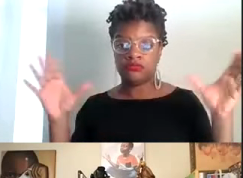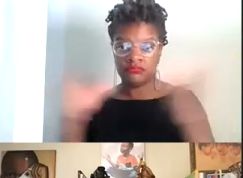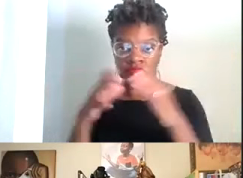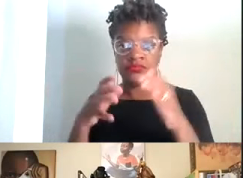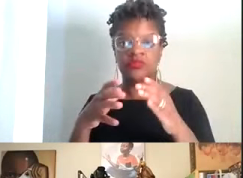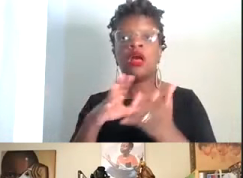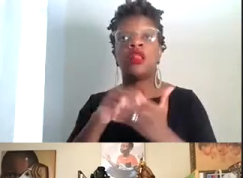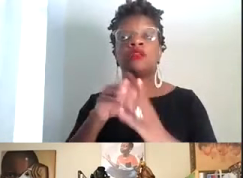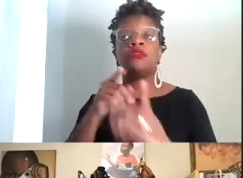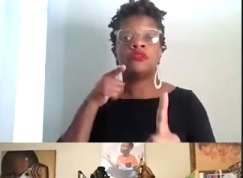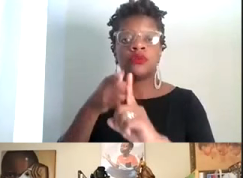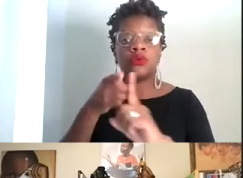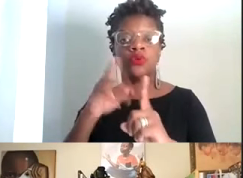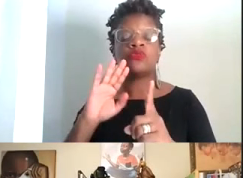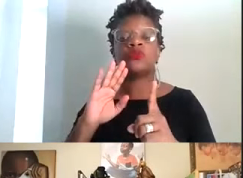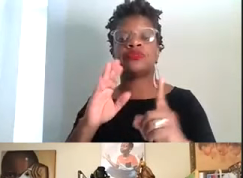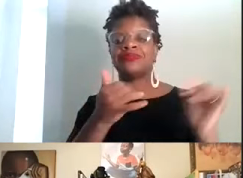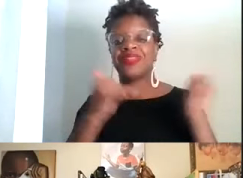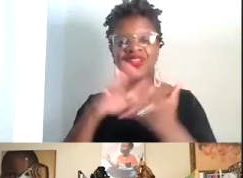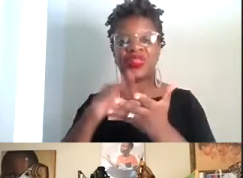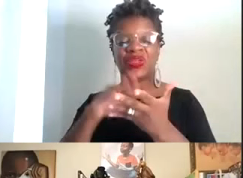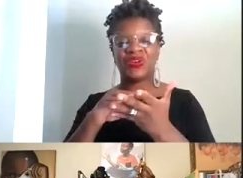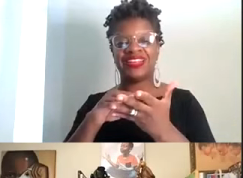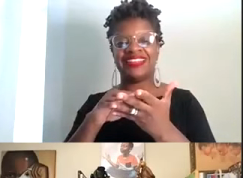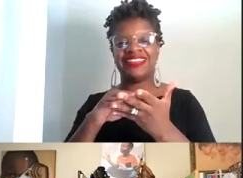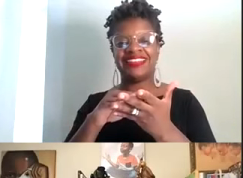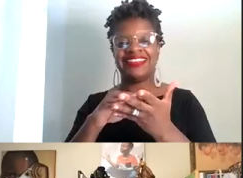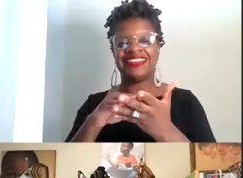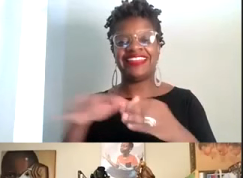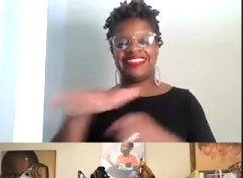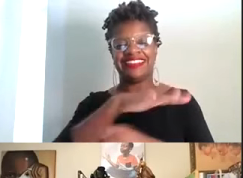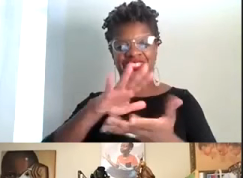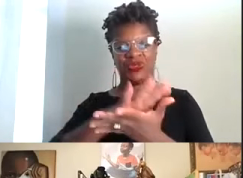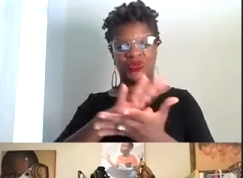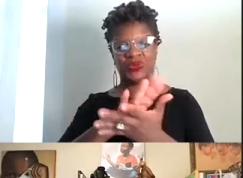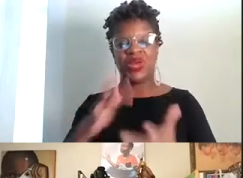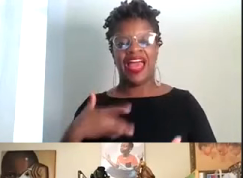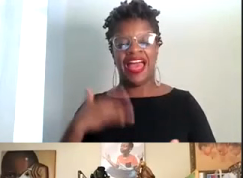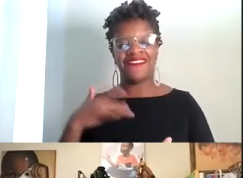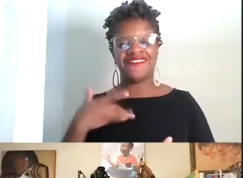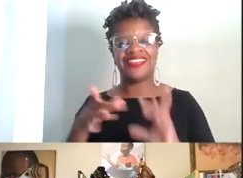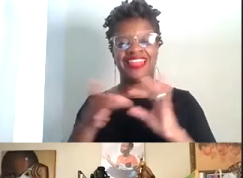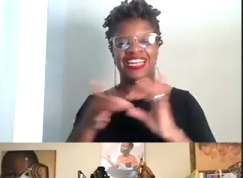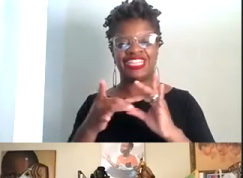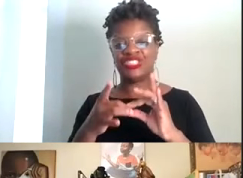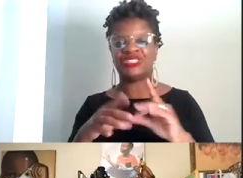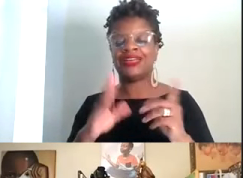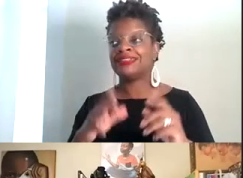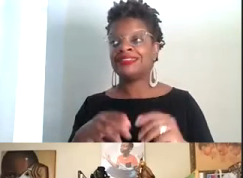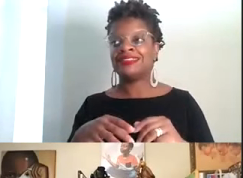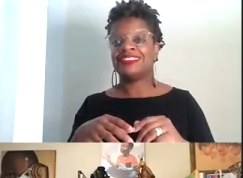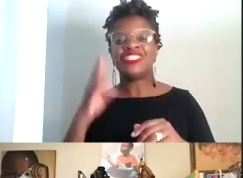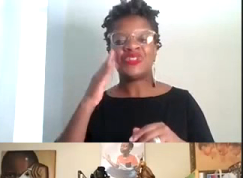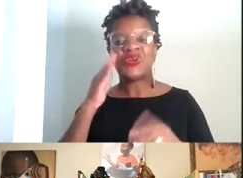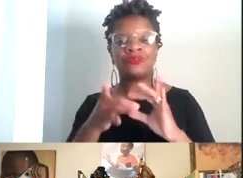playful learning in the district. And I feel like I should have a drum roll for this because we've been talking about this a lot this